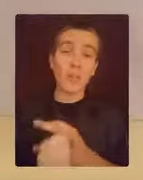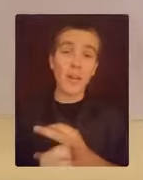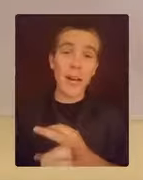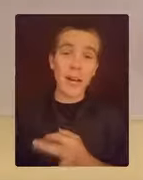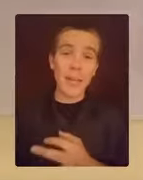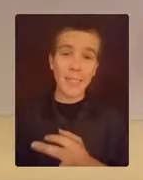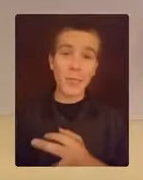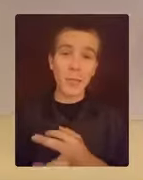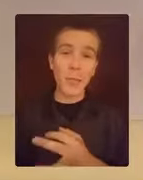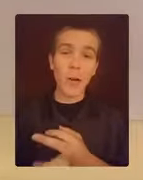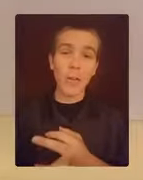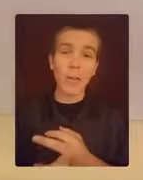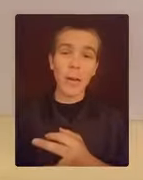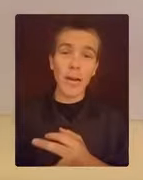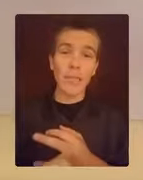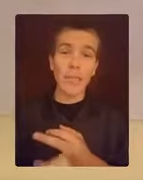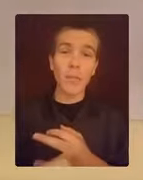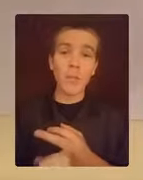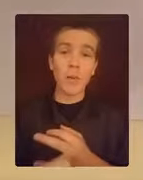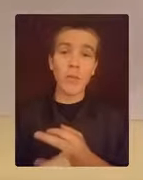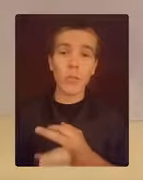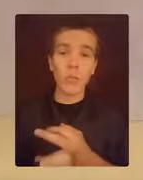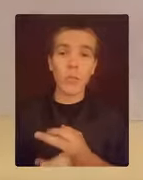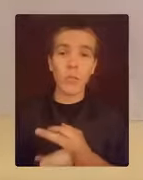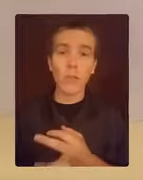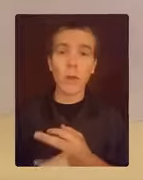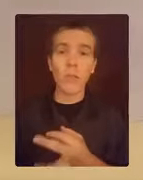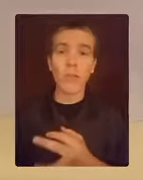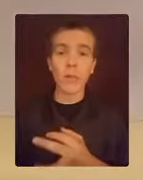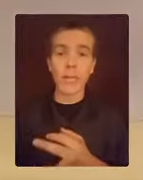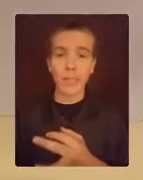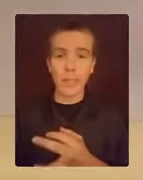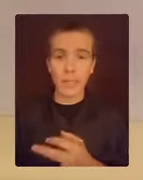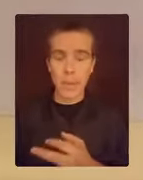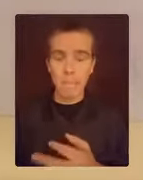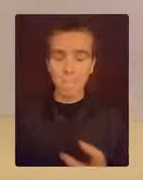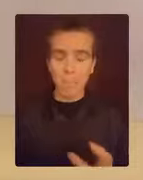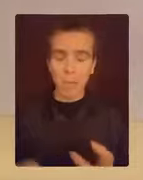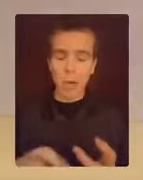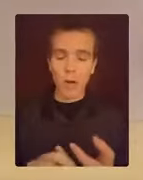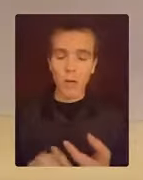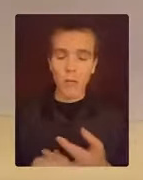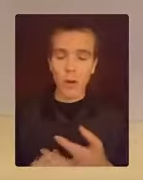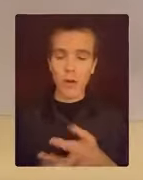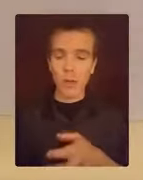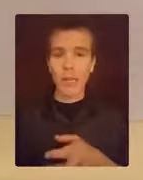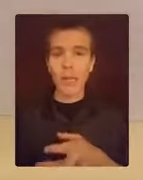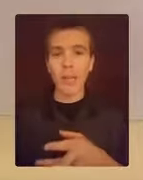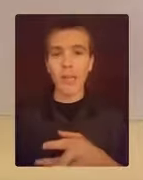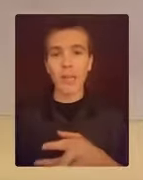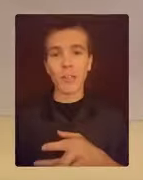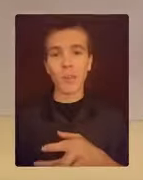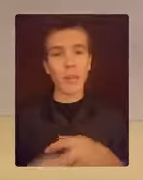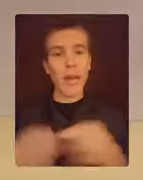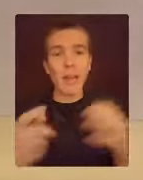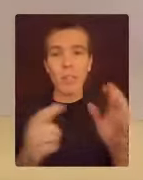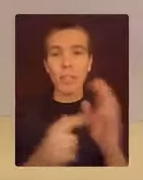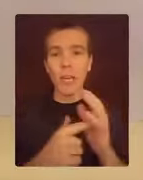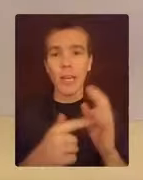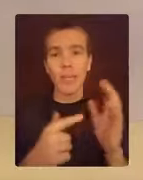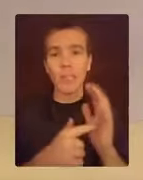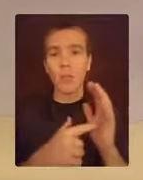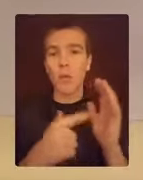close your eye. I mean, do not open your eyes. Keep them closed. Turn the alarm off and go back to sleep. Thirdly, do a